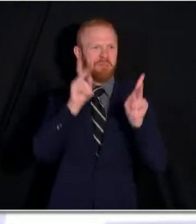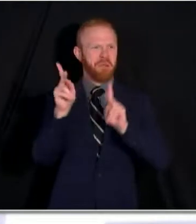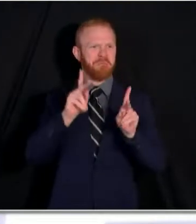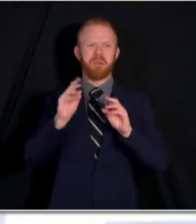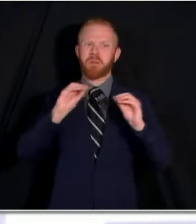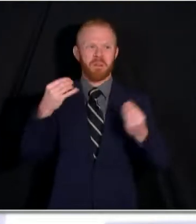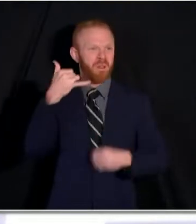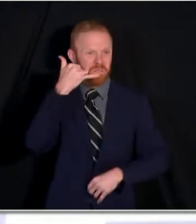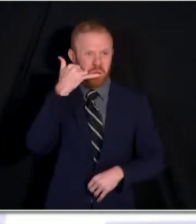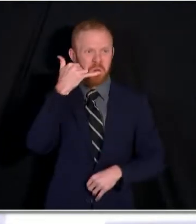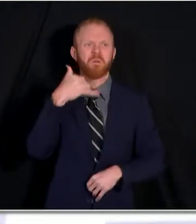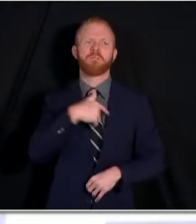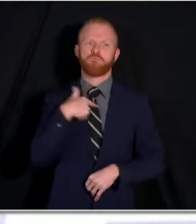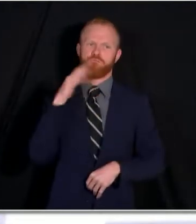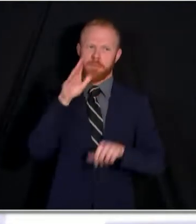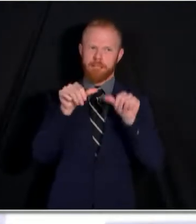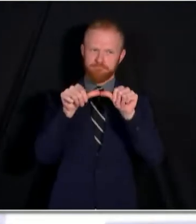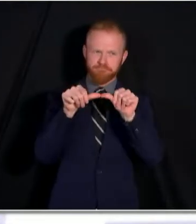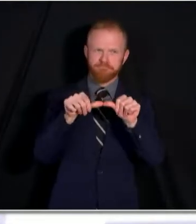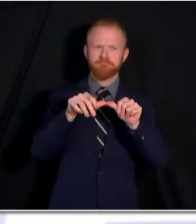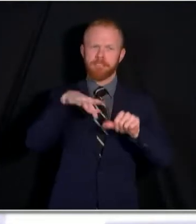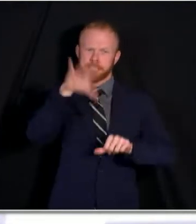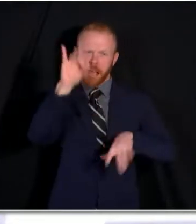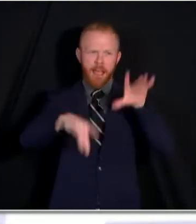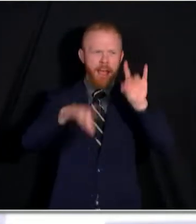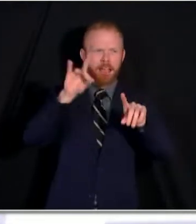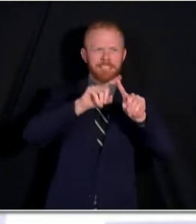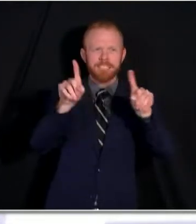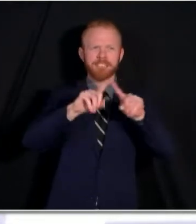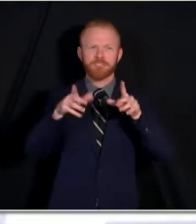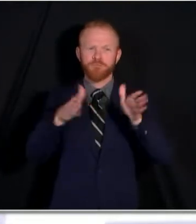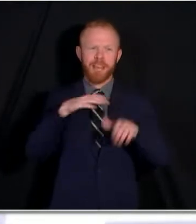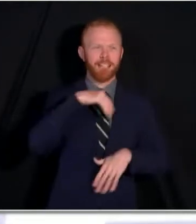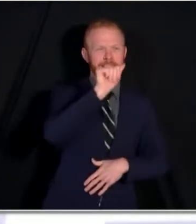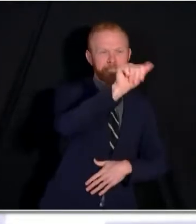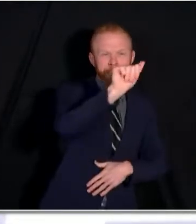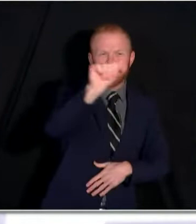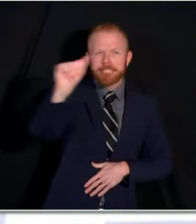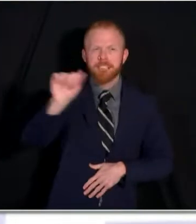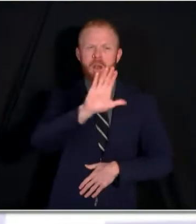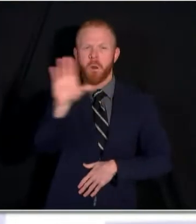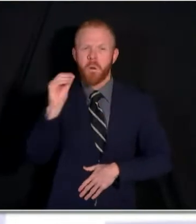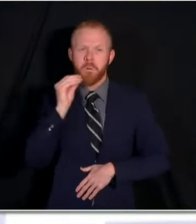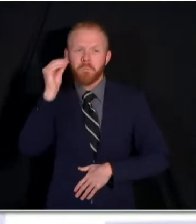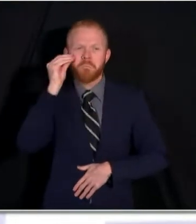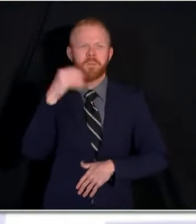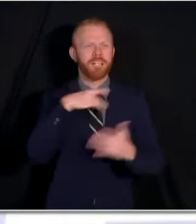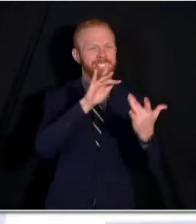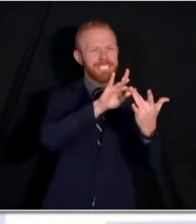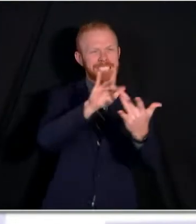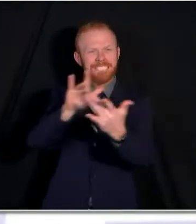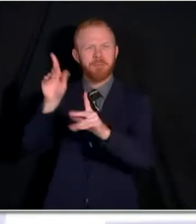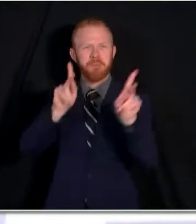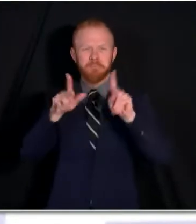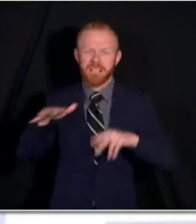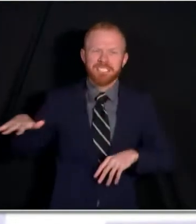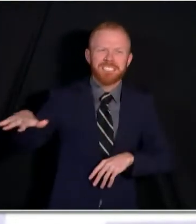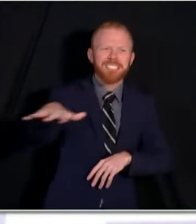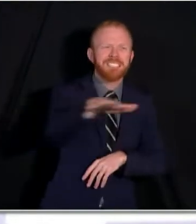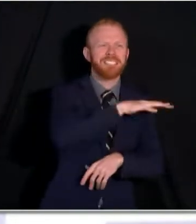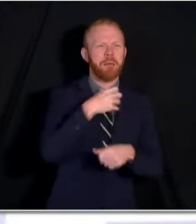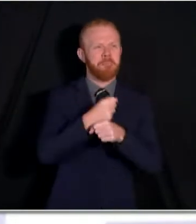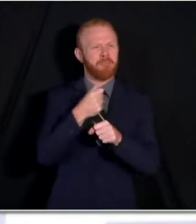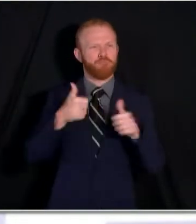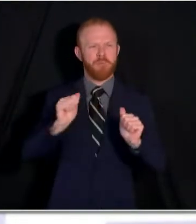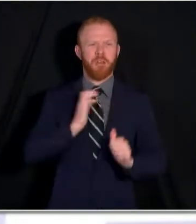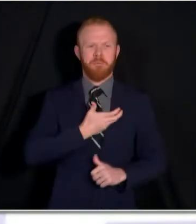we're working with community-based organizations, 110 that we've now invested in the last few weeks. We'll be